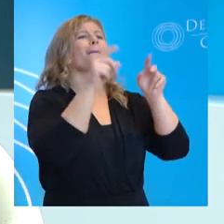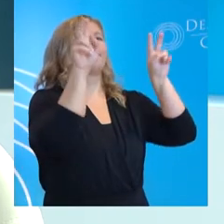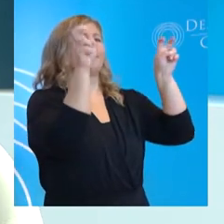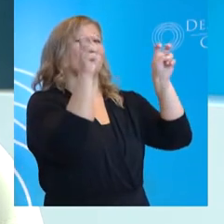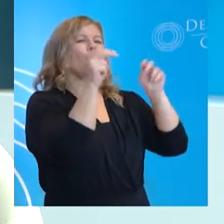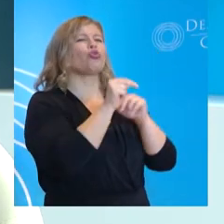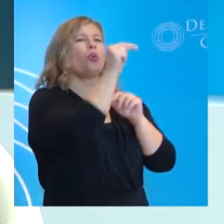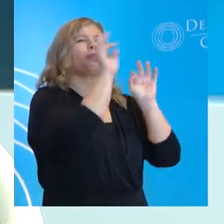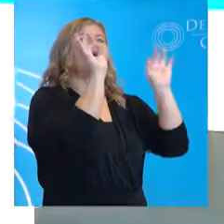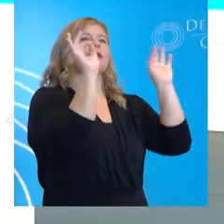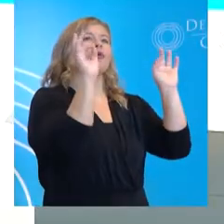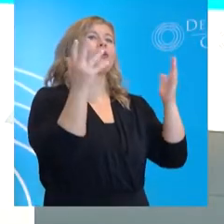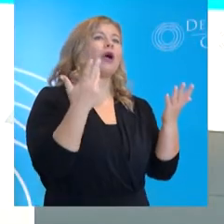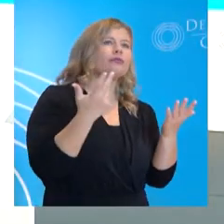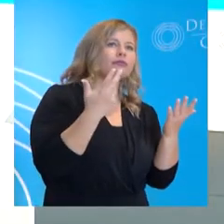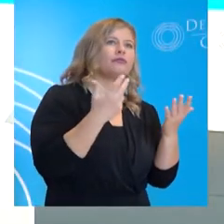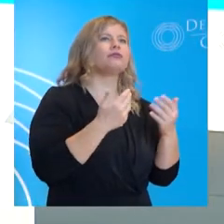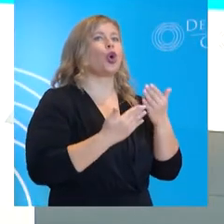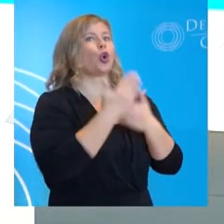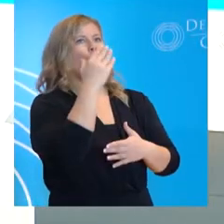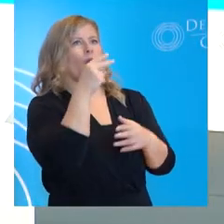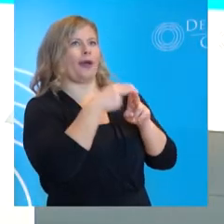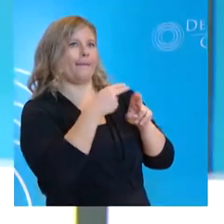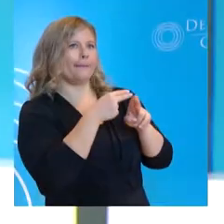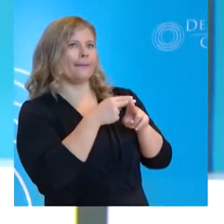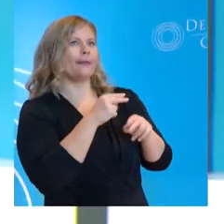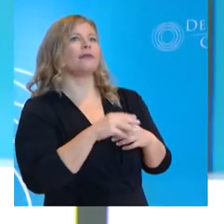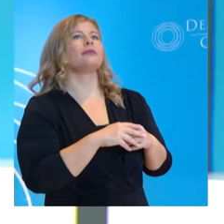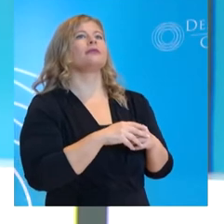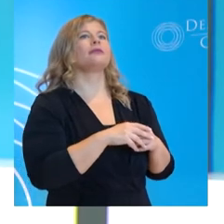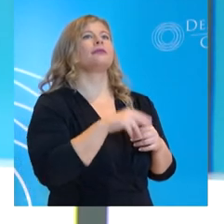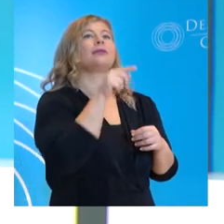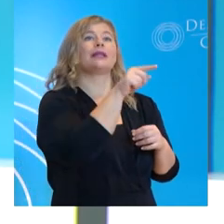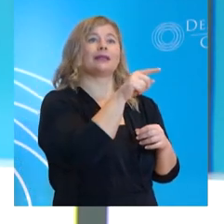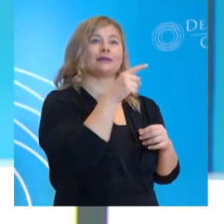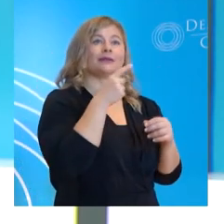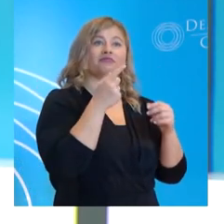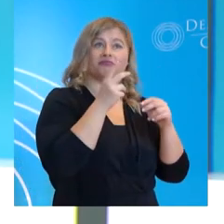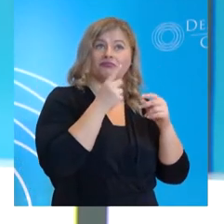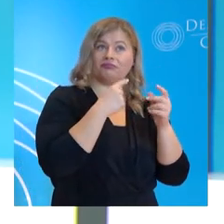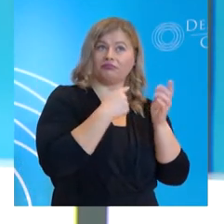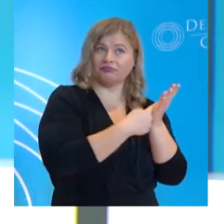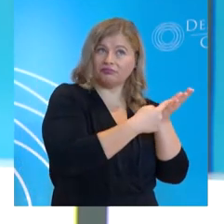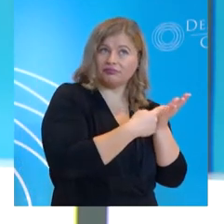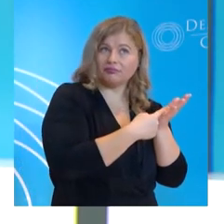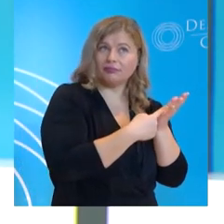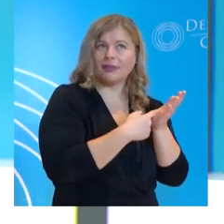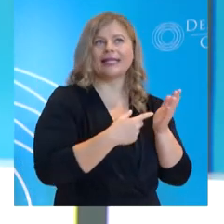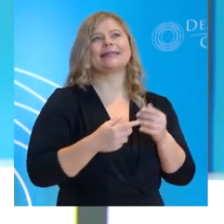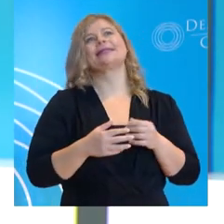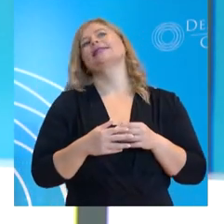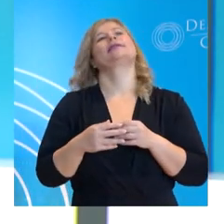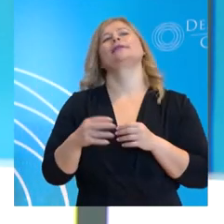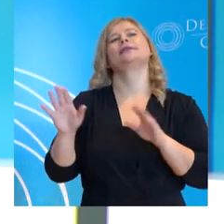go ahead, or is it something you just don't talk about, or we don't support it? We don't support Bulgaria. Okay. We think it's an